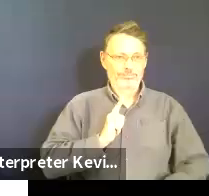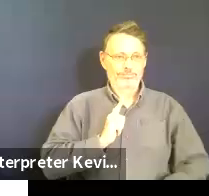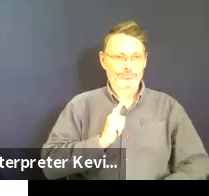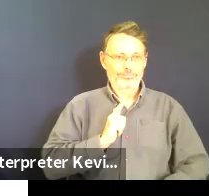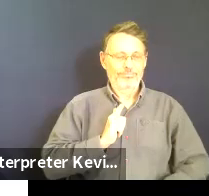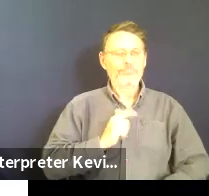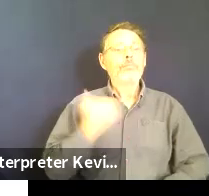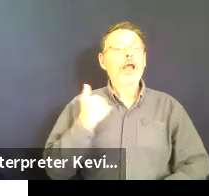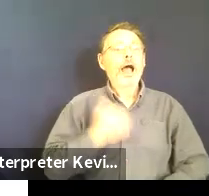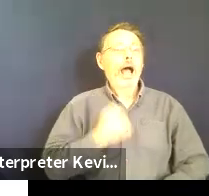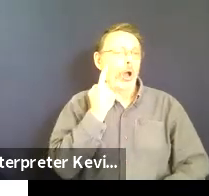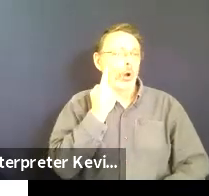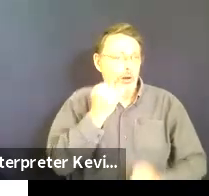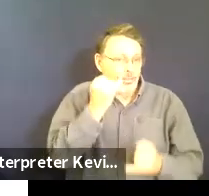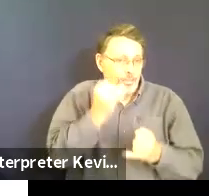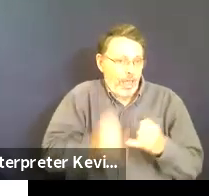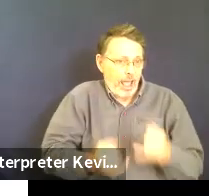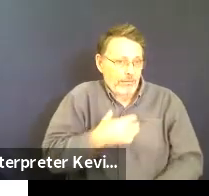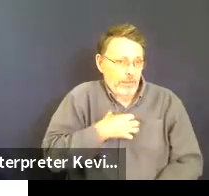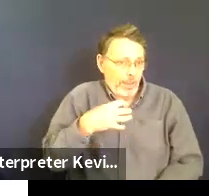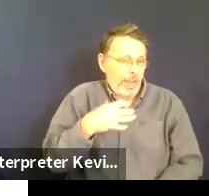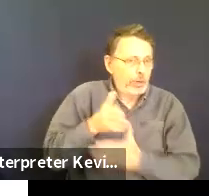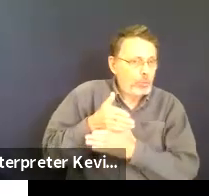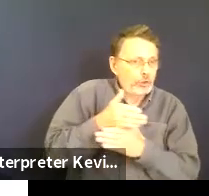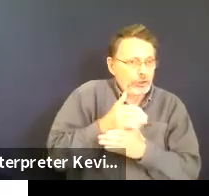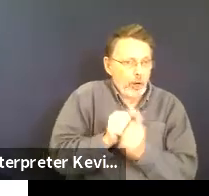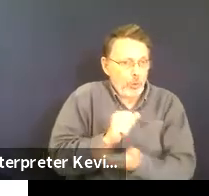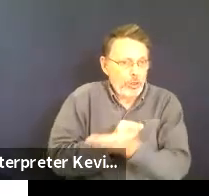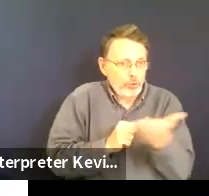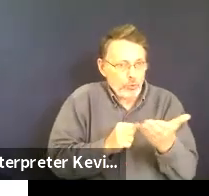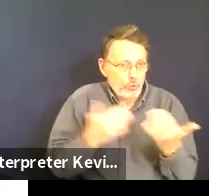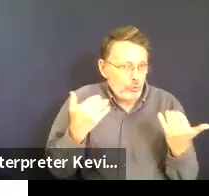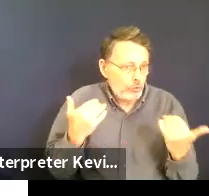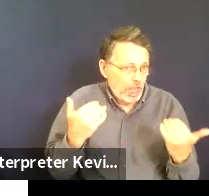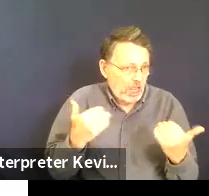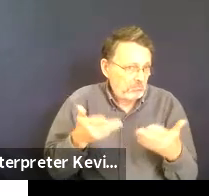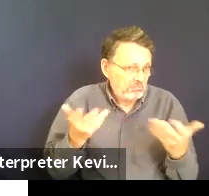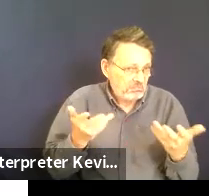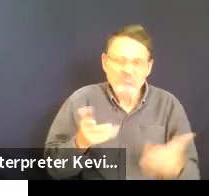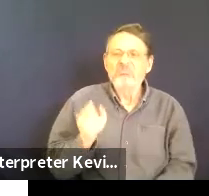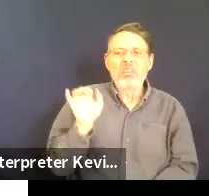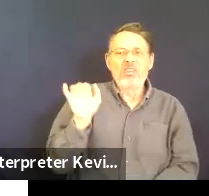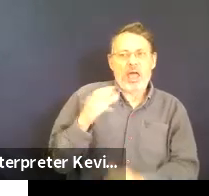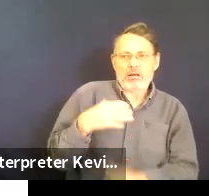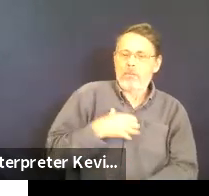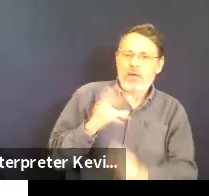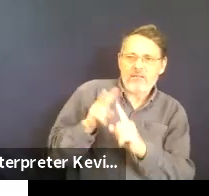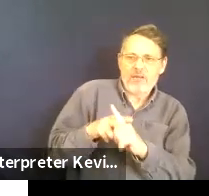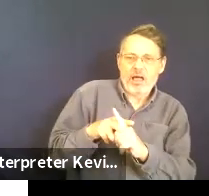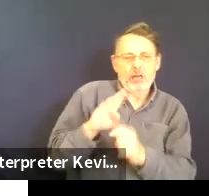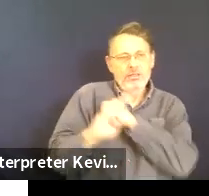And our last complaint that we are going to share with you today is a complaint that was filed in September